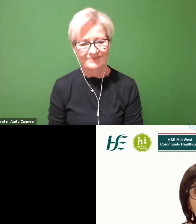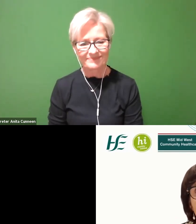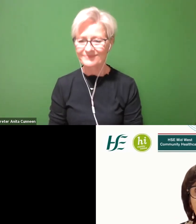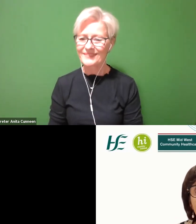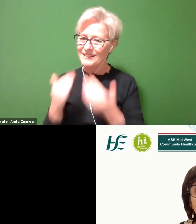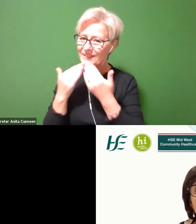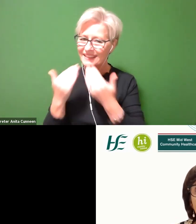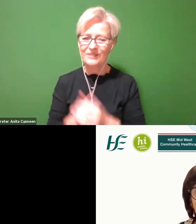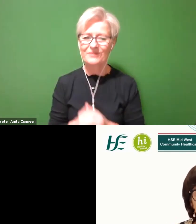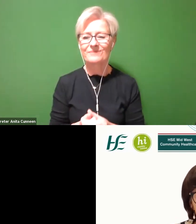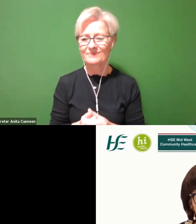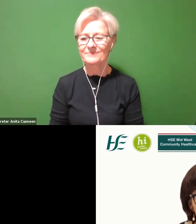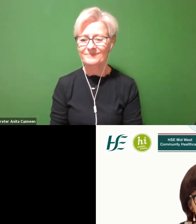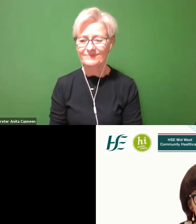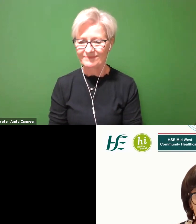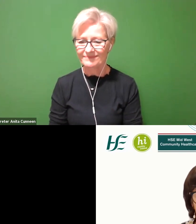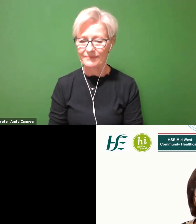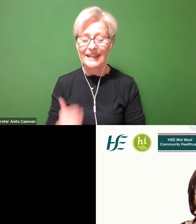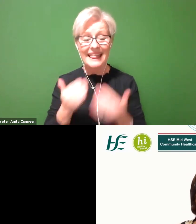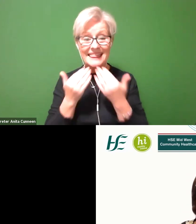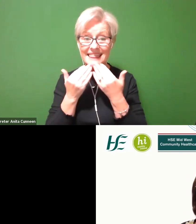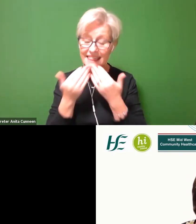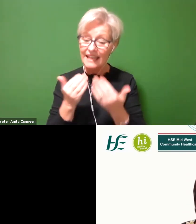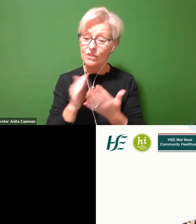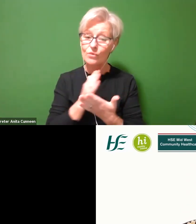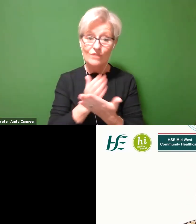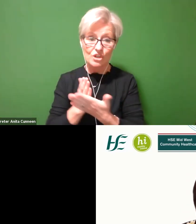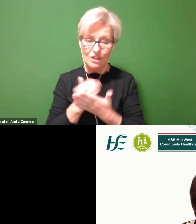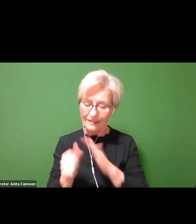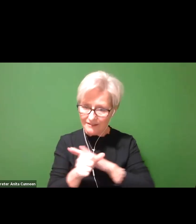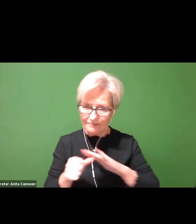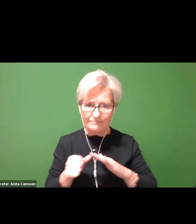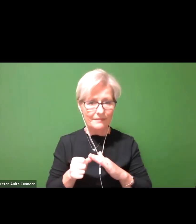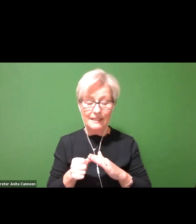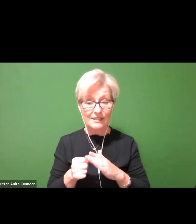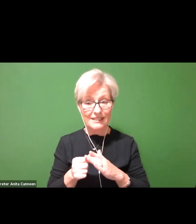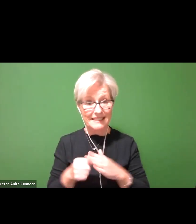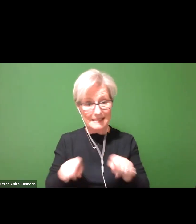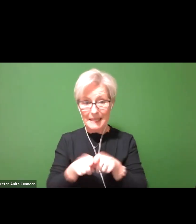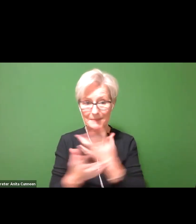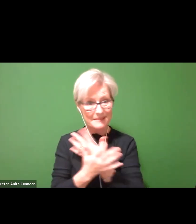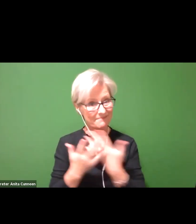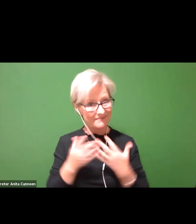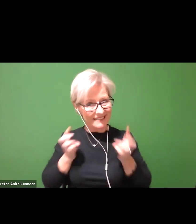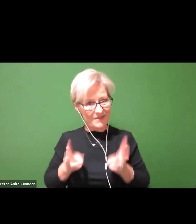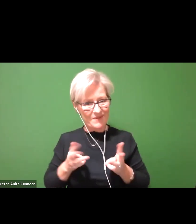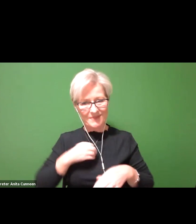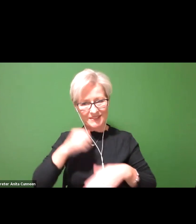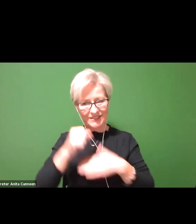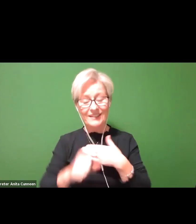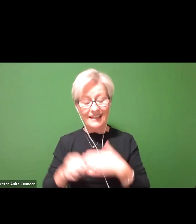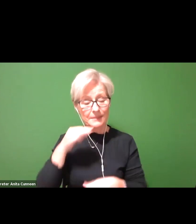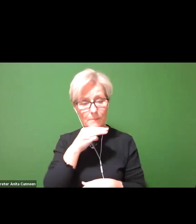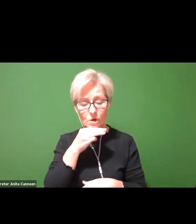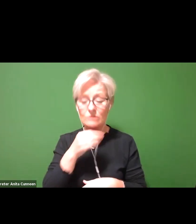Thank you, Anne. And thank you for sharing your own experience, like many women are doing here tonight. And I think that's what's really important, is